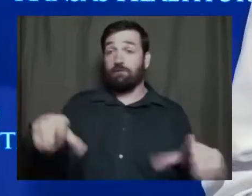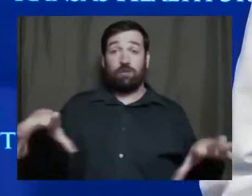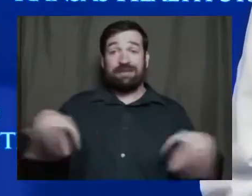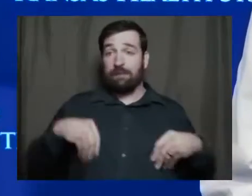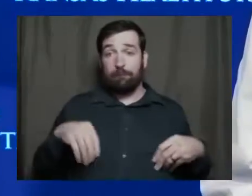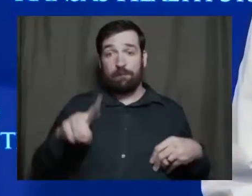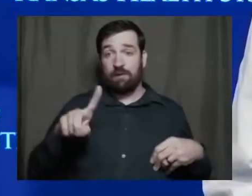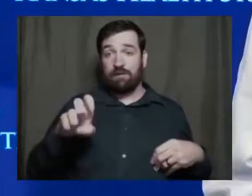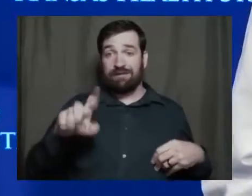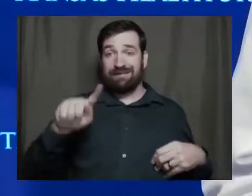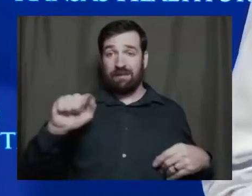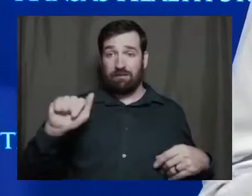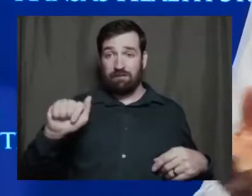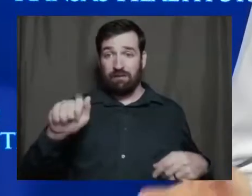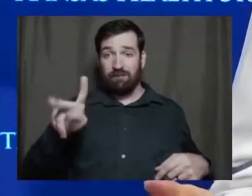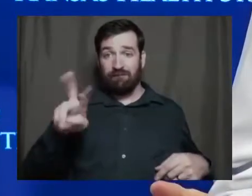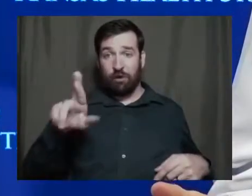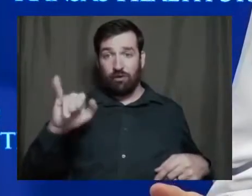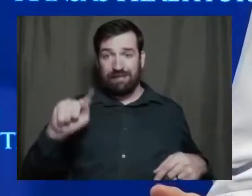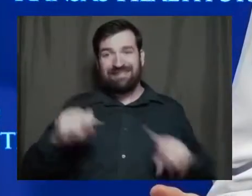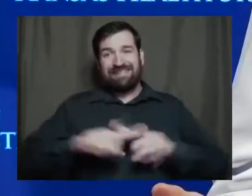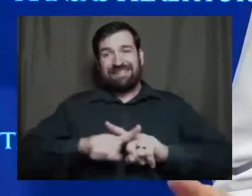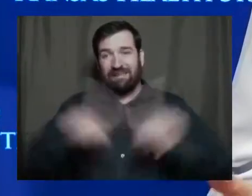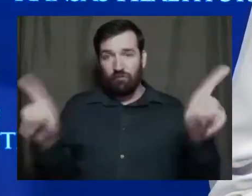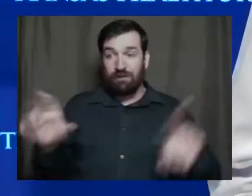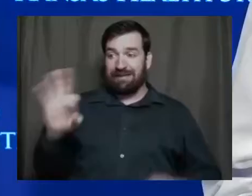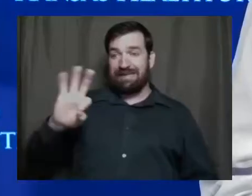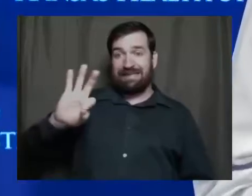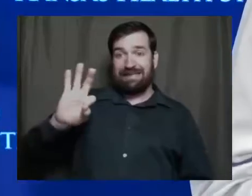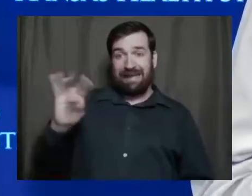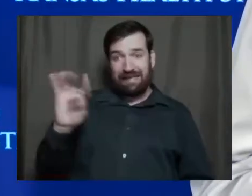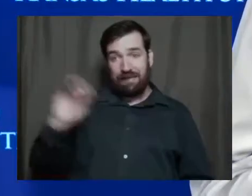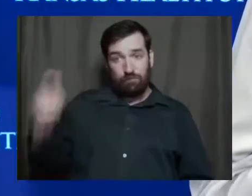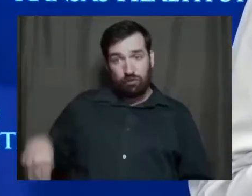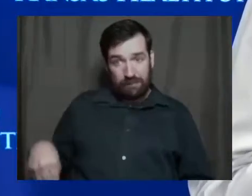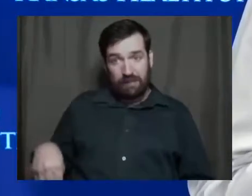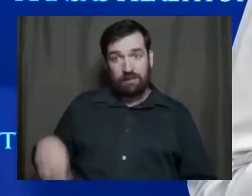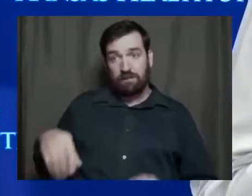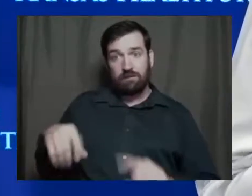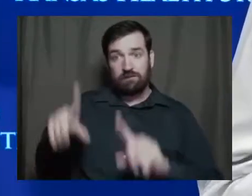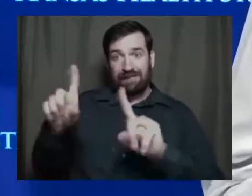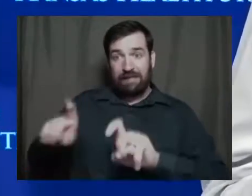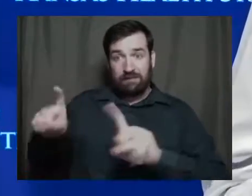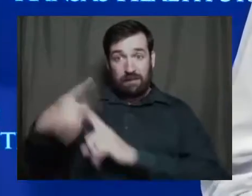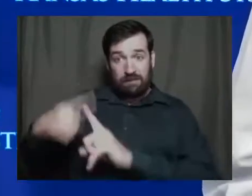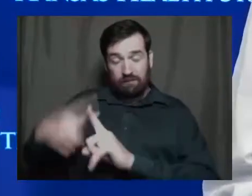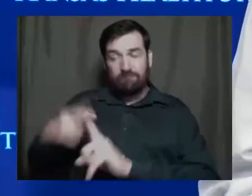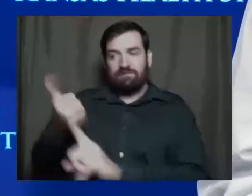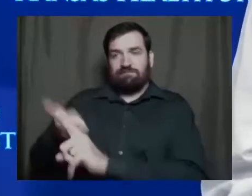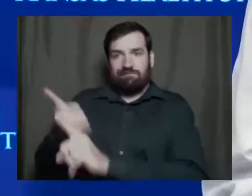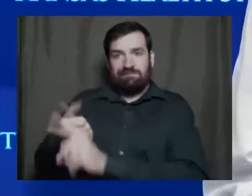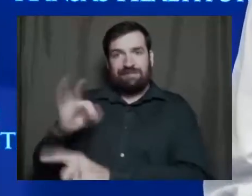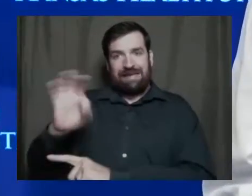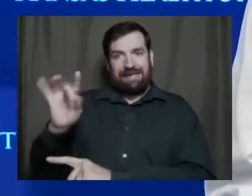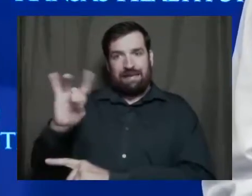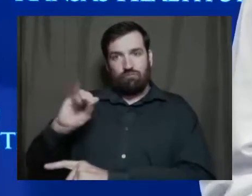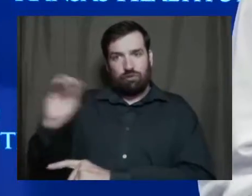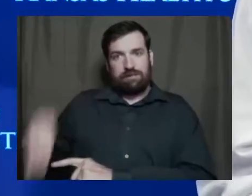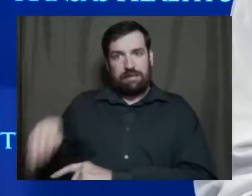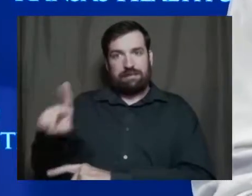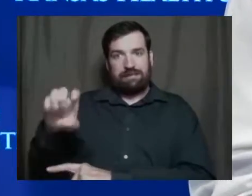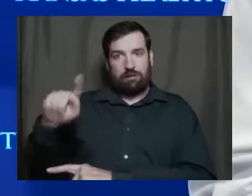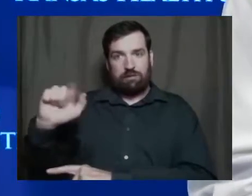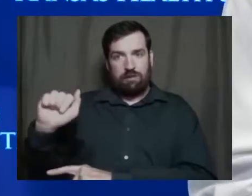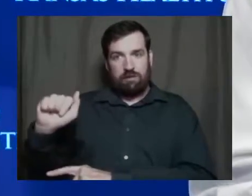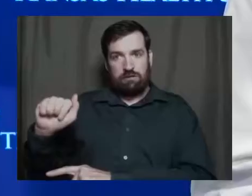a different story. It's 98% of the ones that we're testing positive for now, so it is by far the dominant strain, and we have to